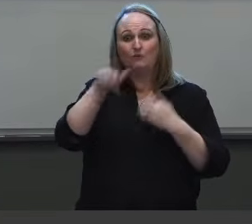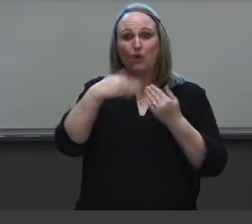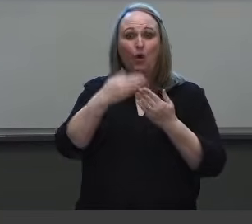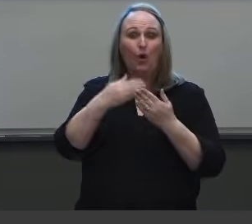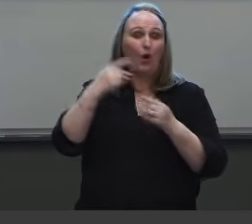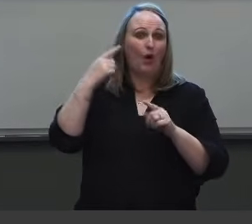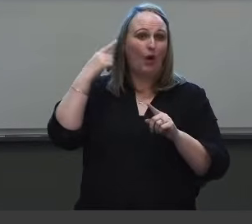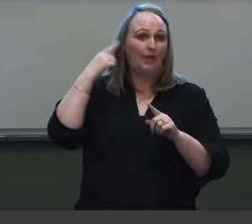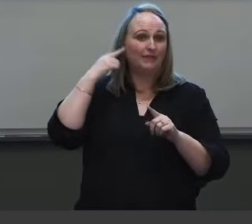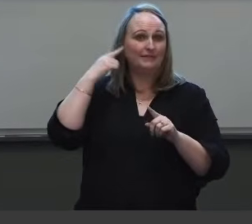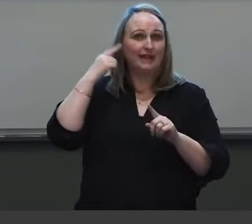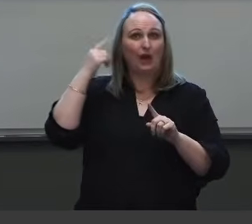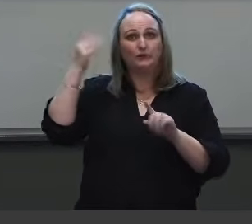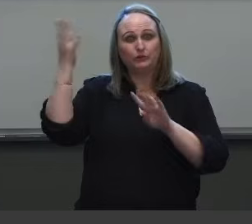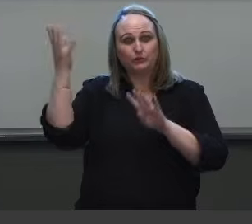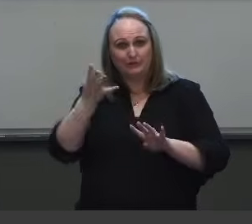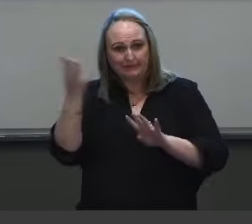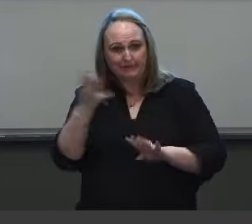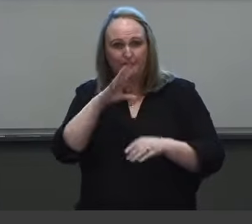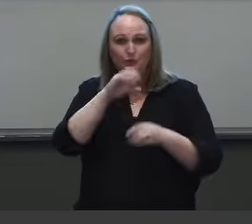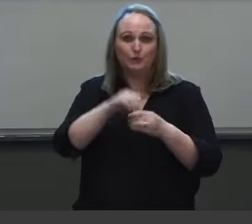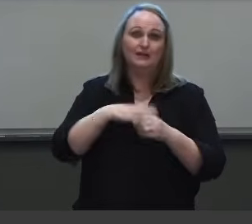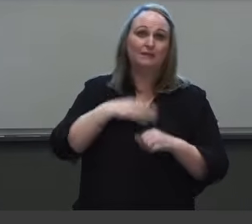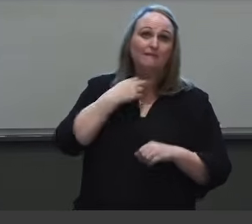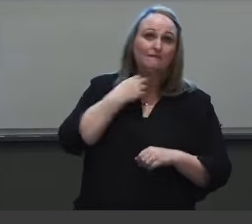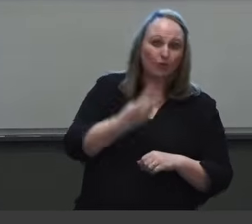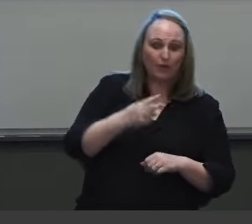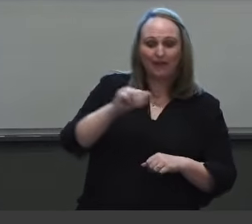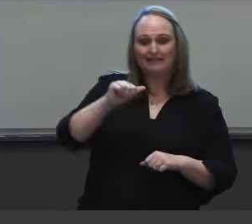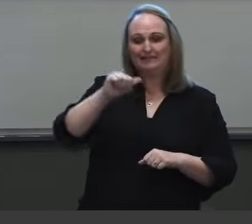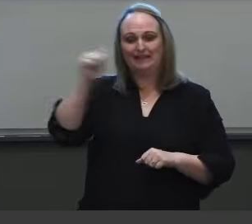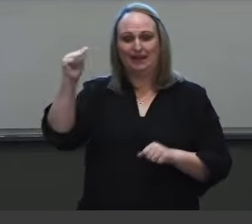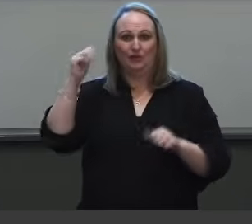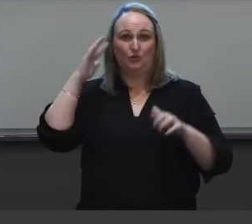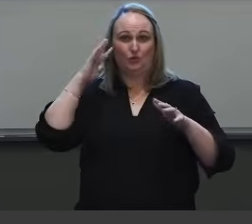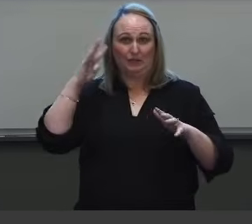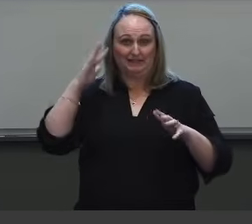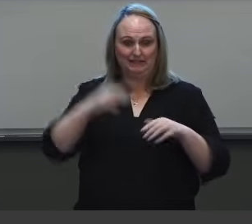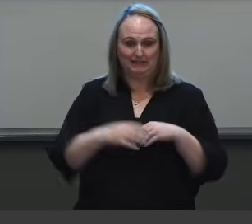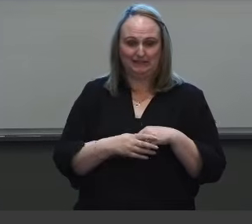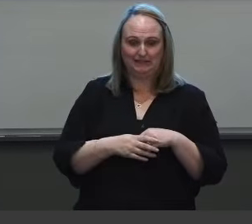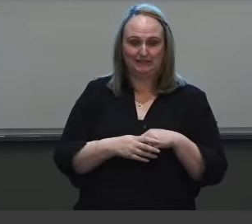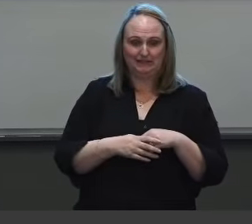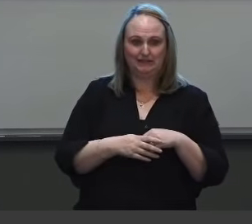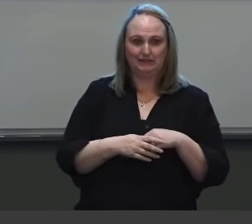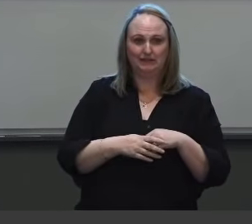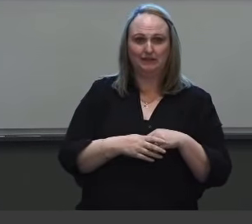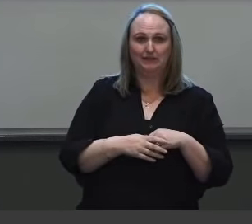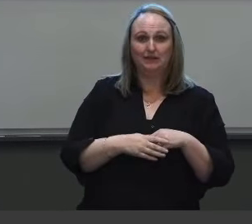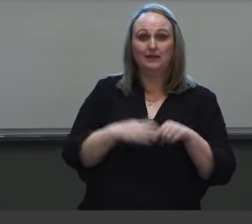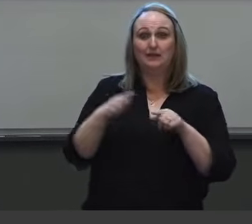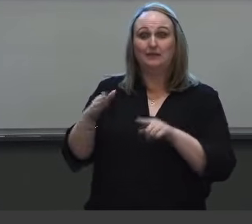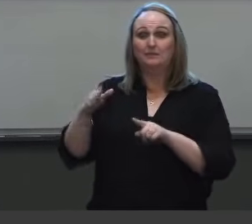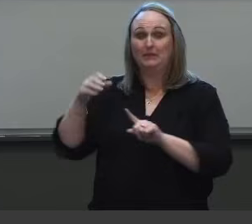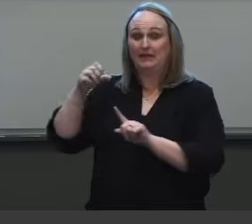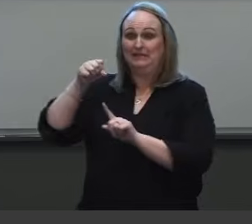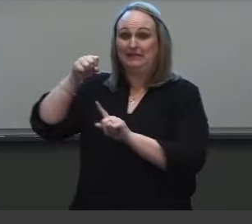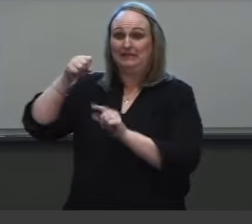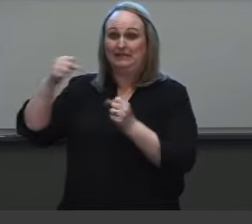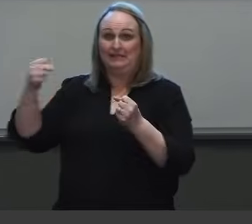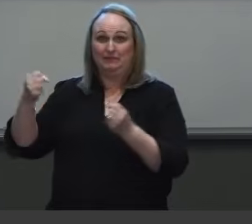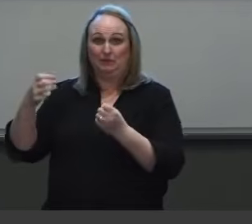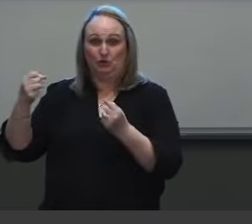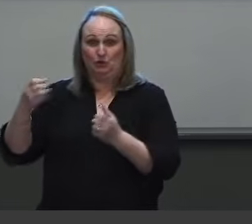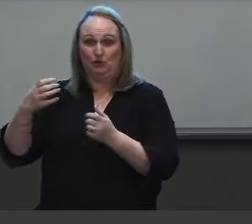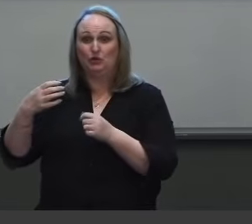my surroundings, including my voice and any other noises, but this speaker is playing the sounds that come out